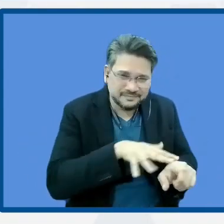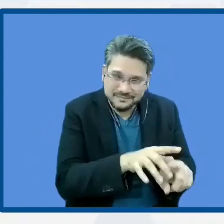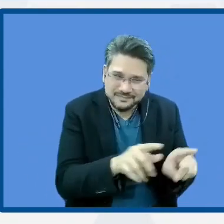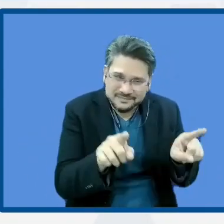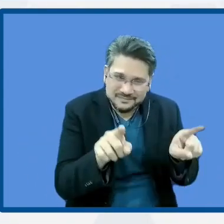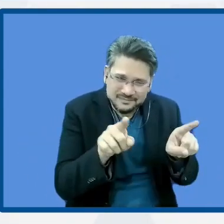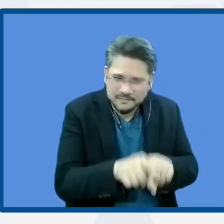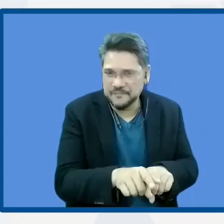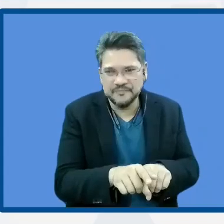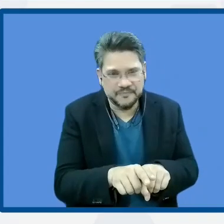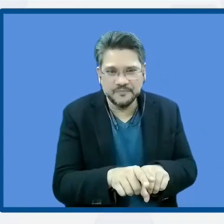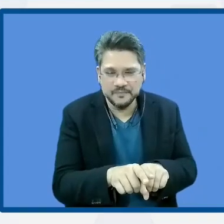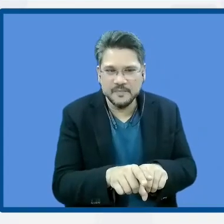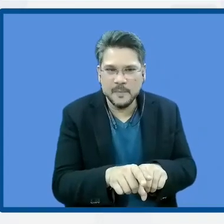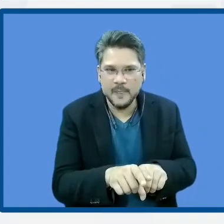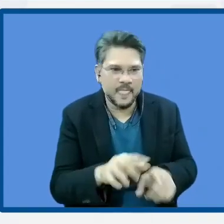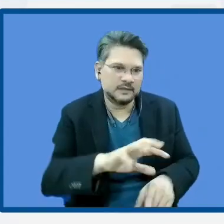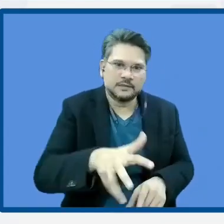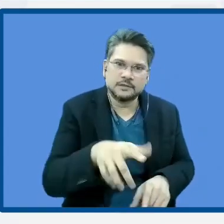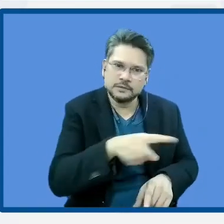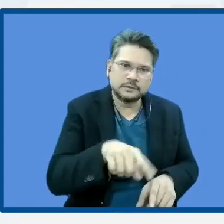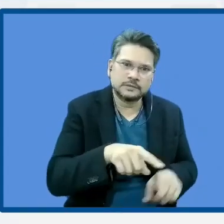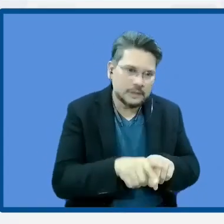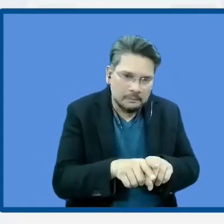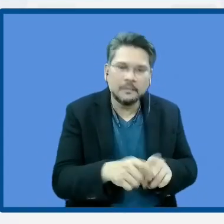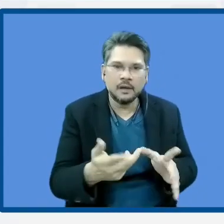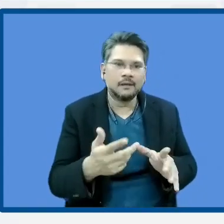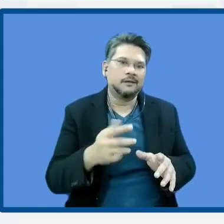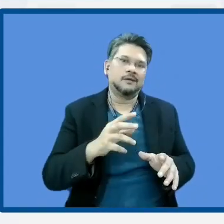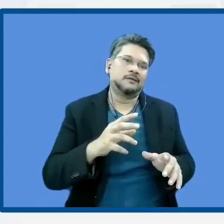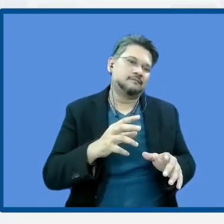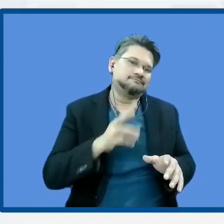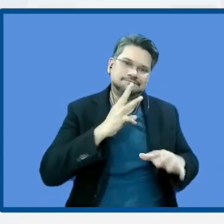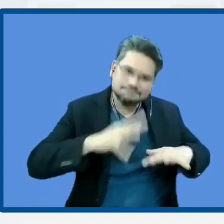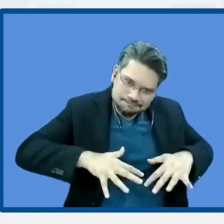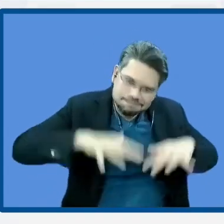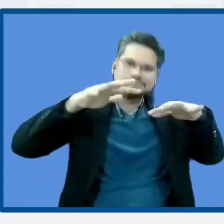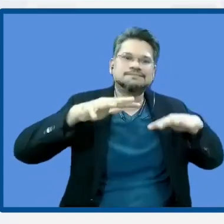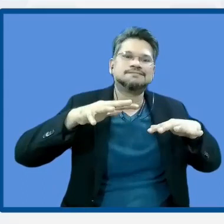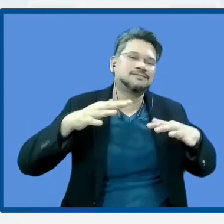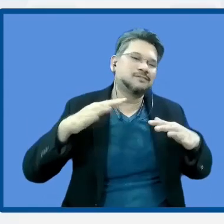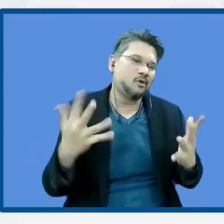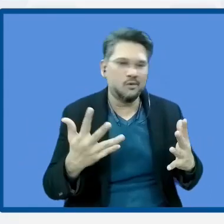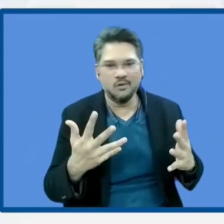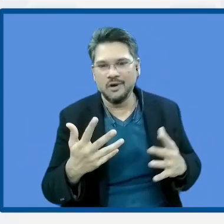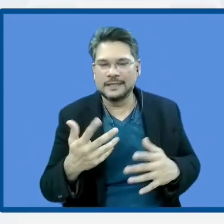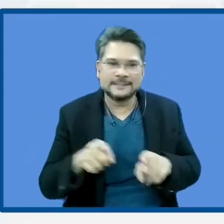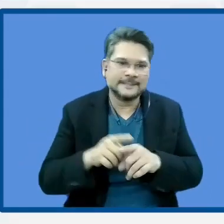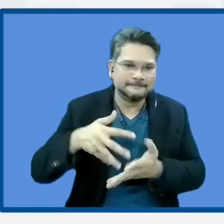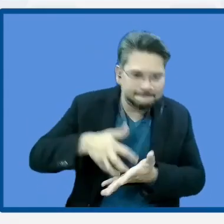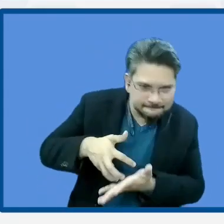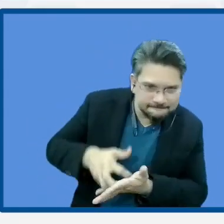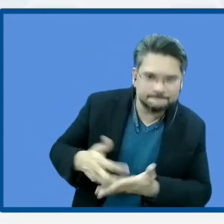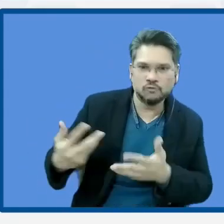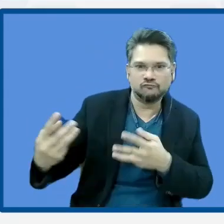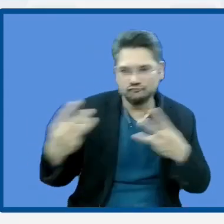that in the same country would suffer from flood or insecurity, or in the case of a civil conflict, that would be